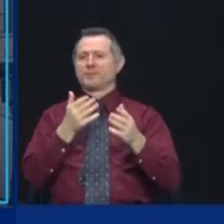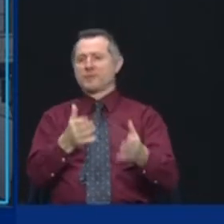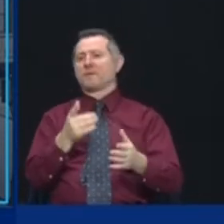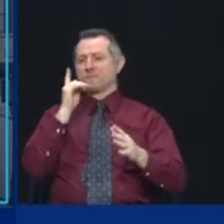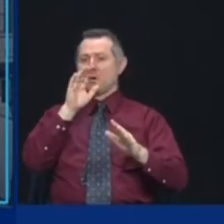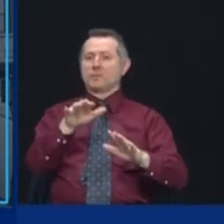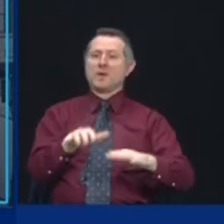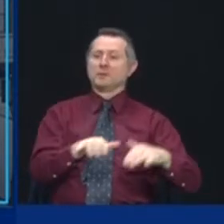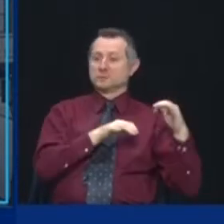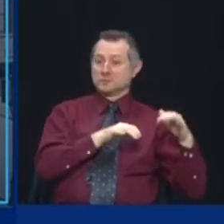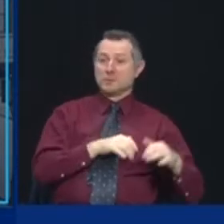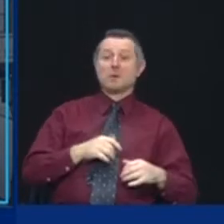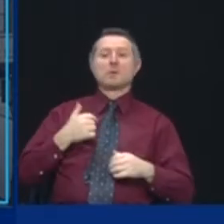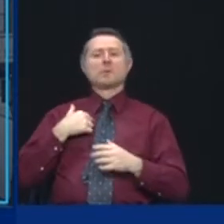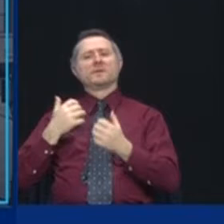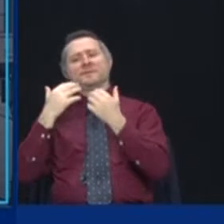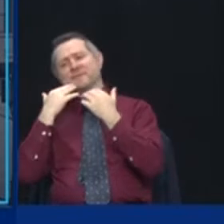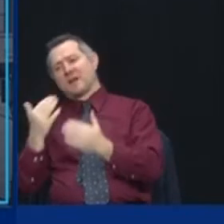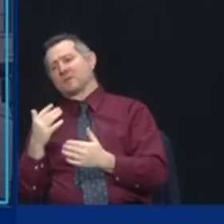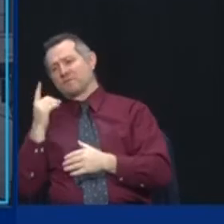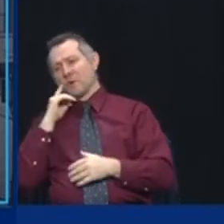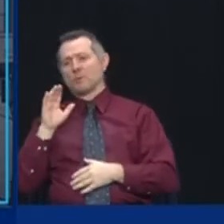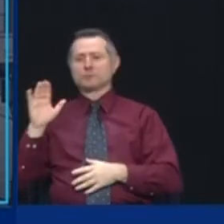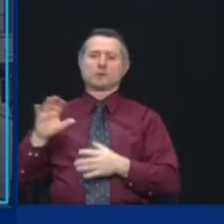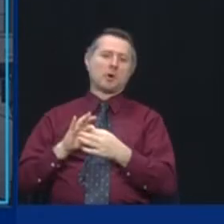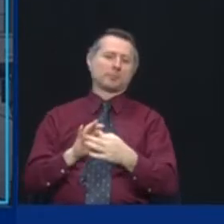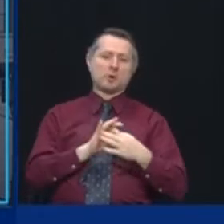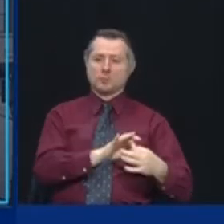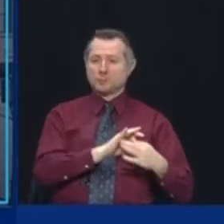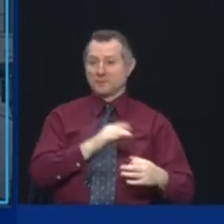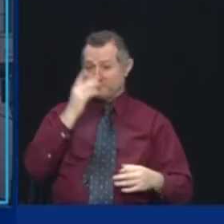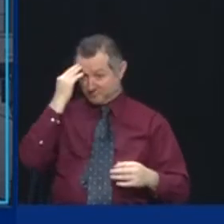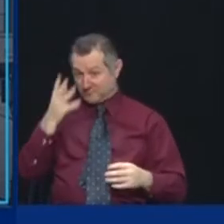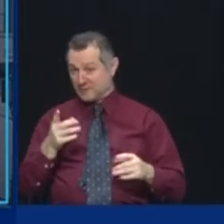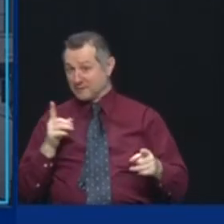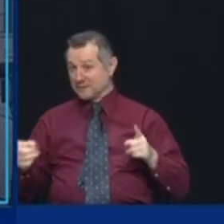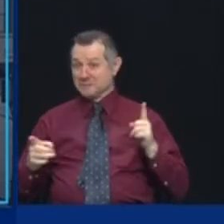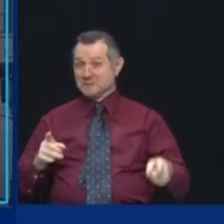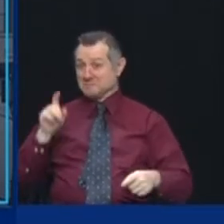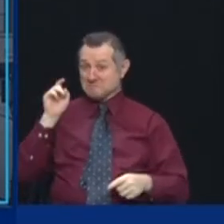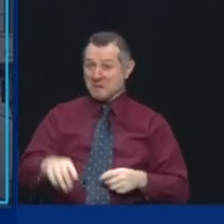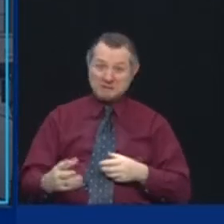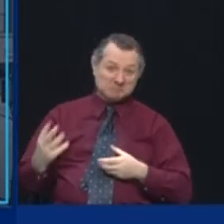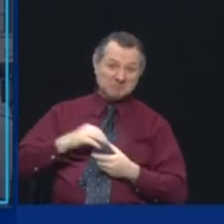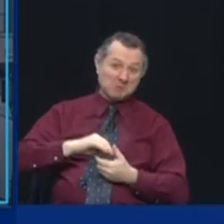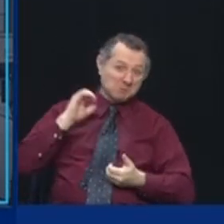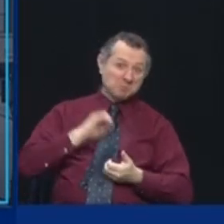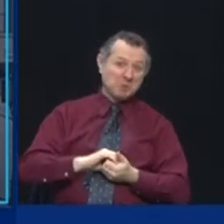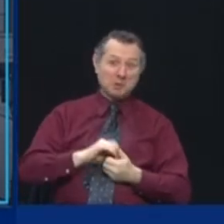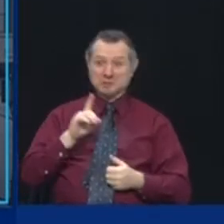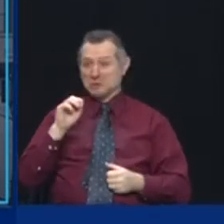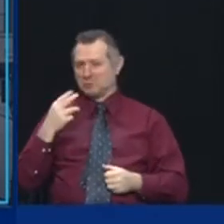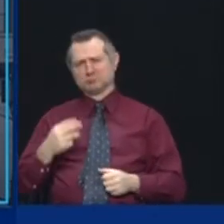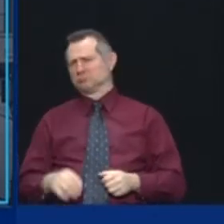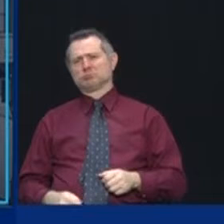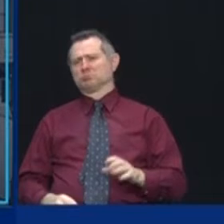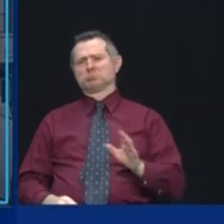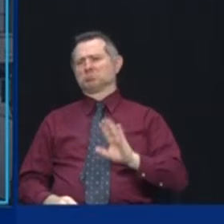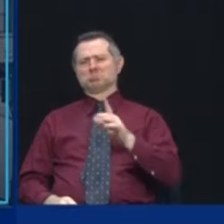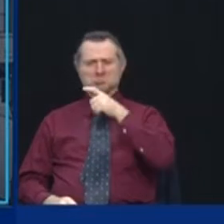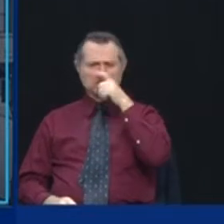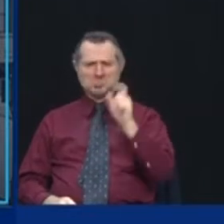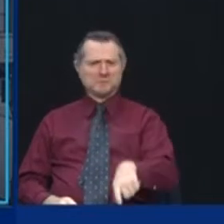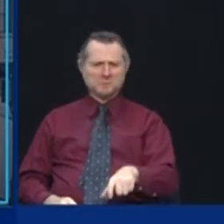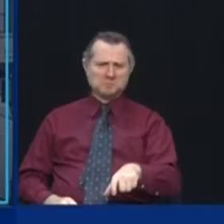thank them for their cooperation. They didn't have to do it. It's not easy to do. But it's truly